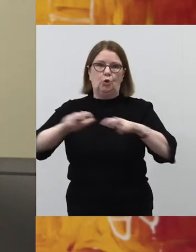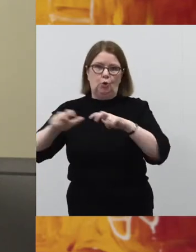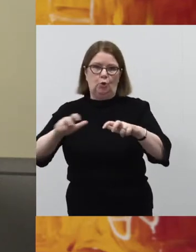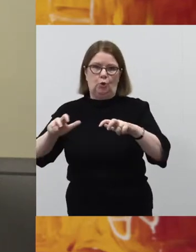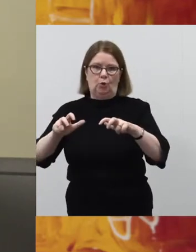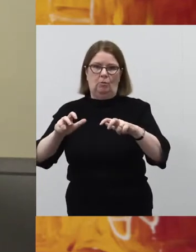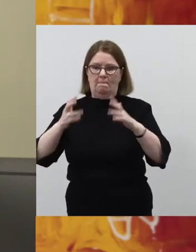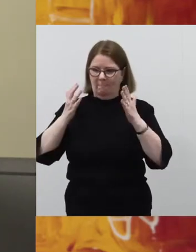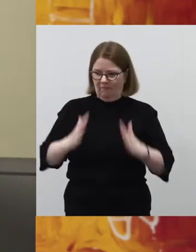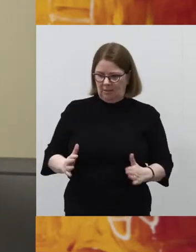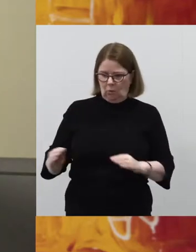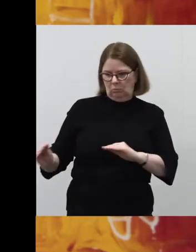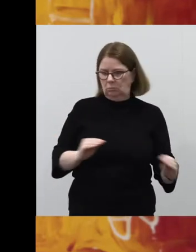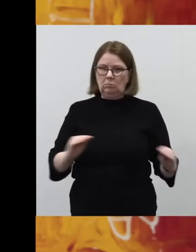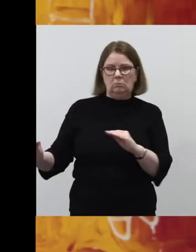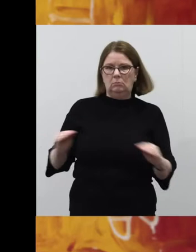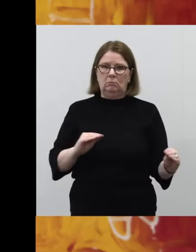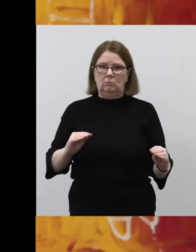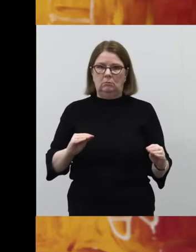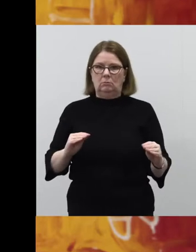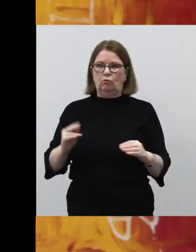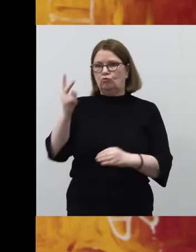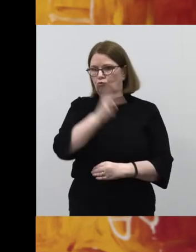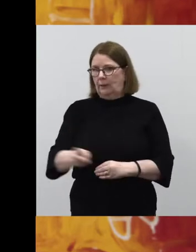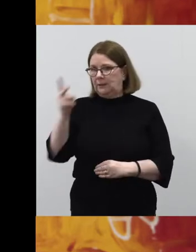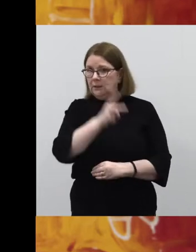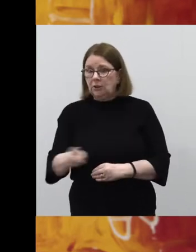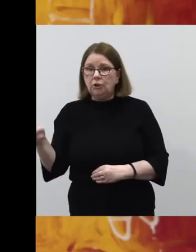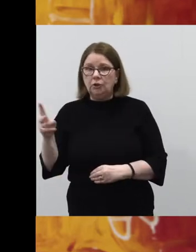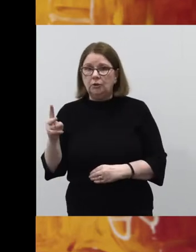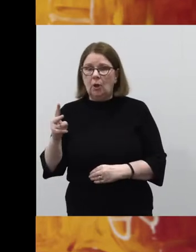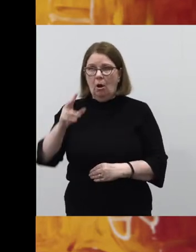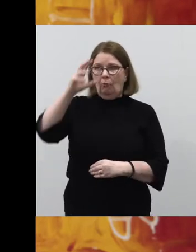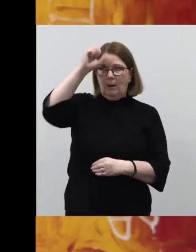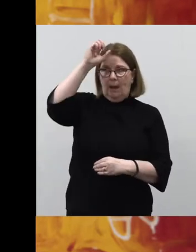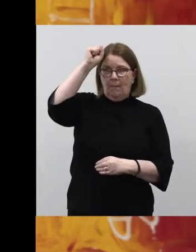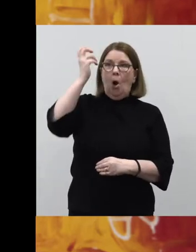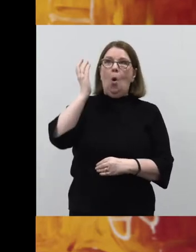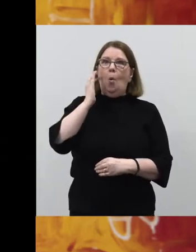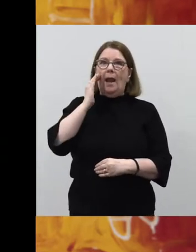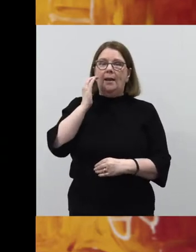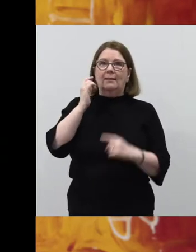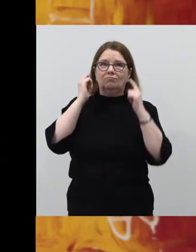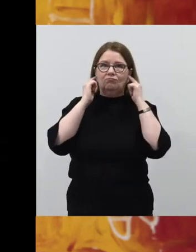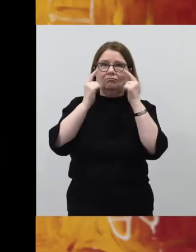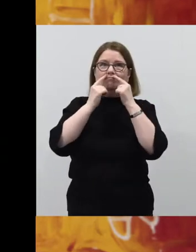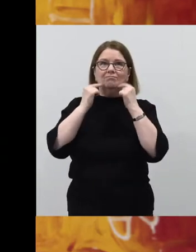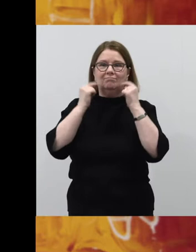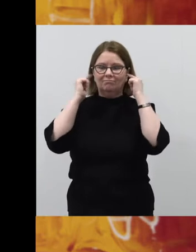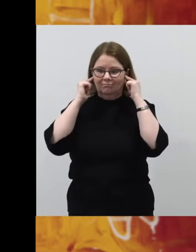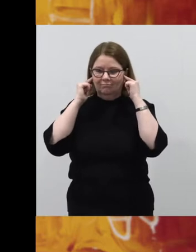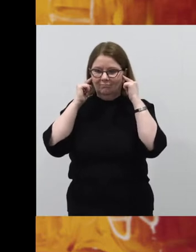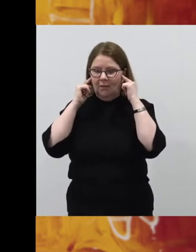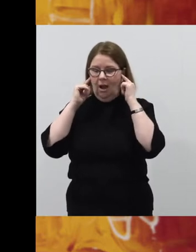and Survival of Indigenous Peoples, affirms that cultural identity and expression is essential to a people's well-being.